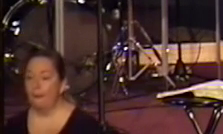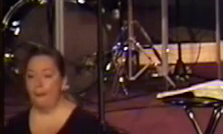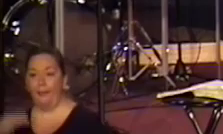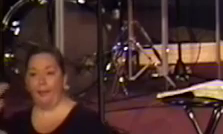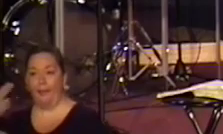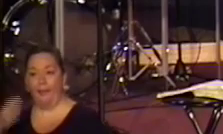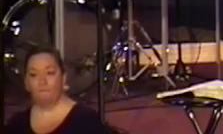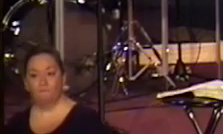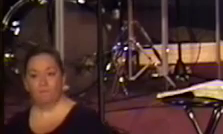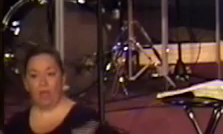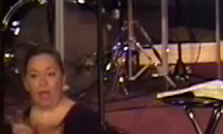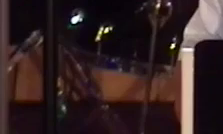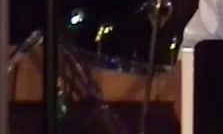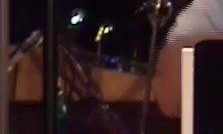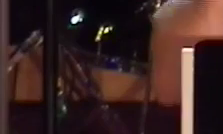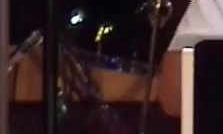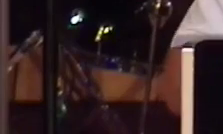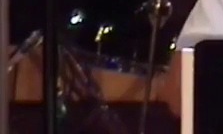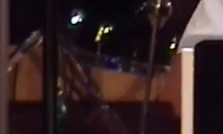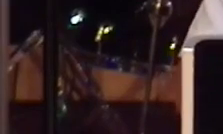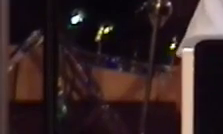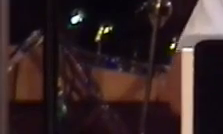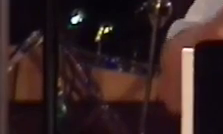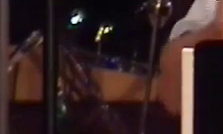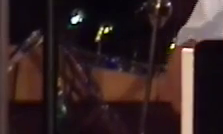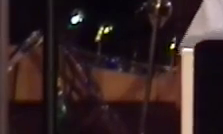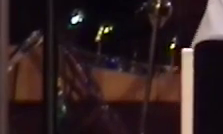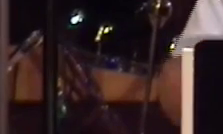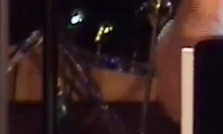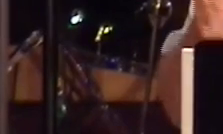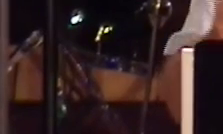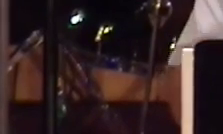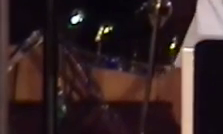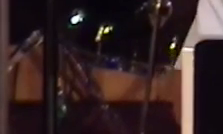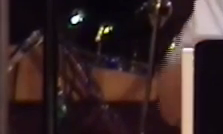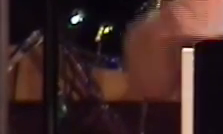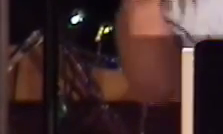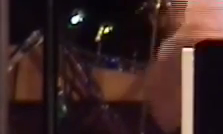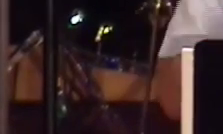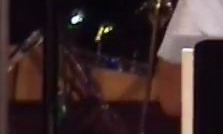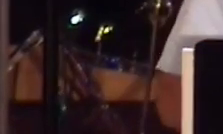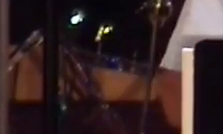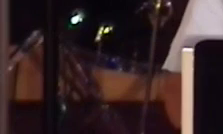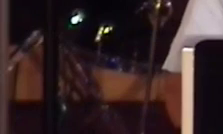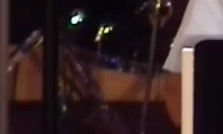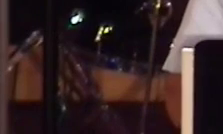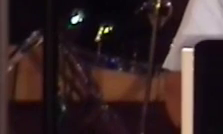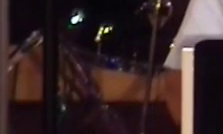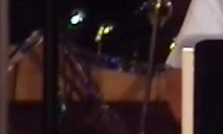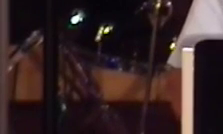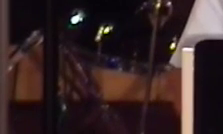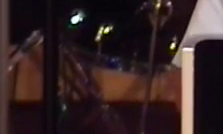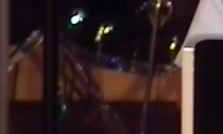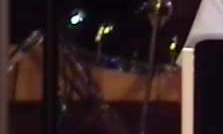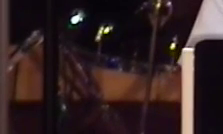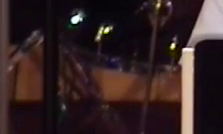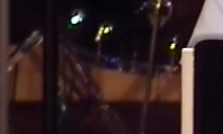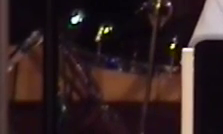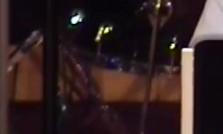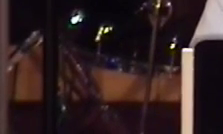on our salvation. It's something to fear over, shake over, and get serious about.